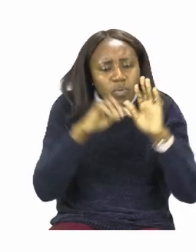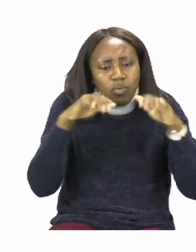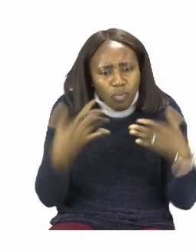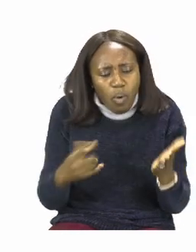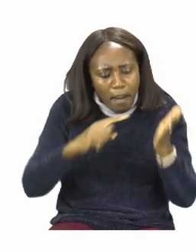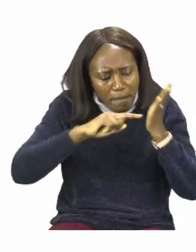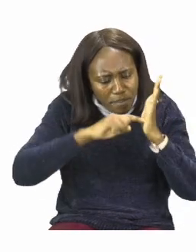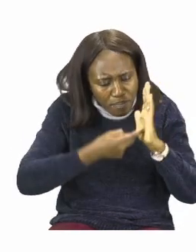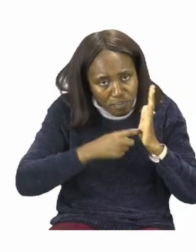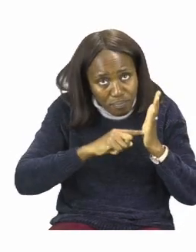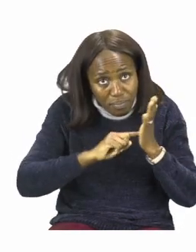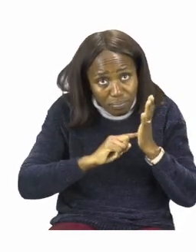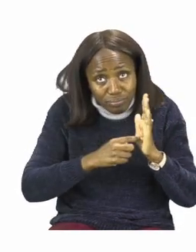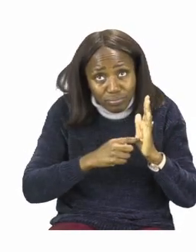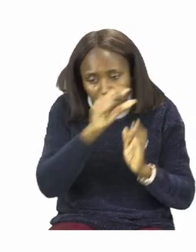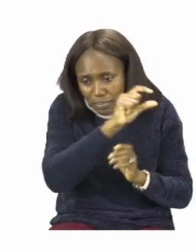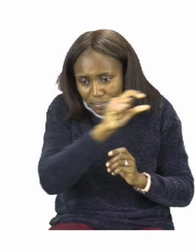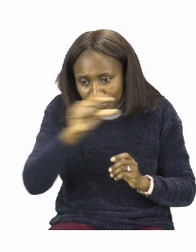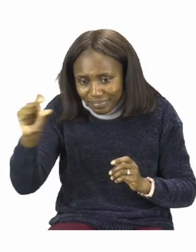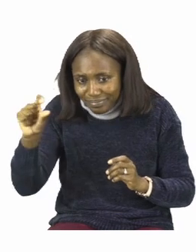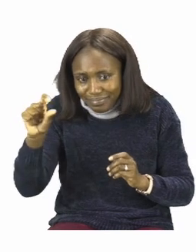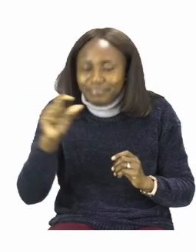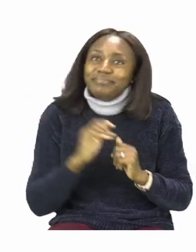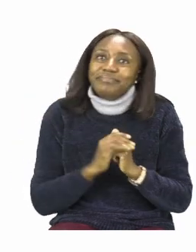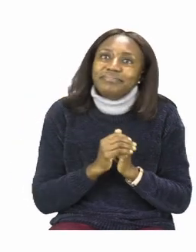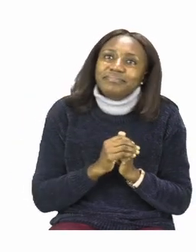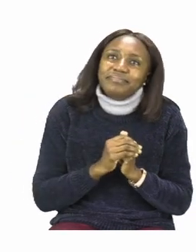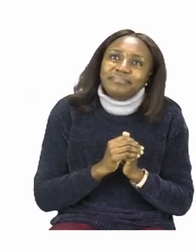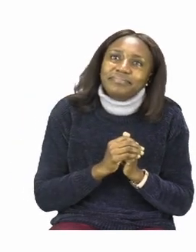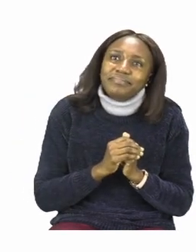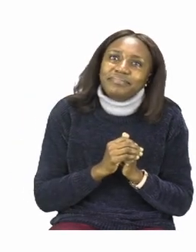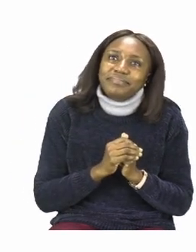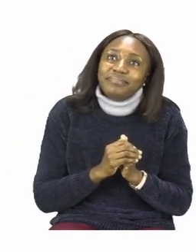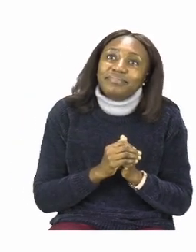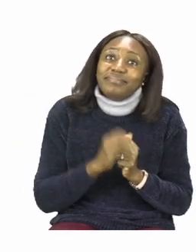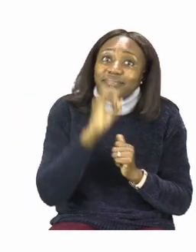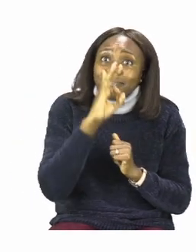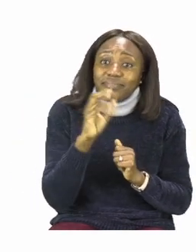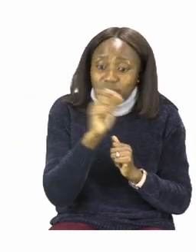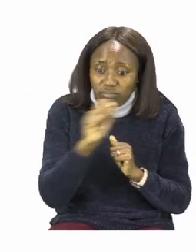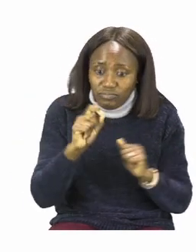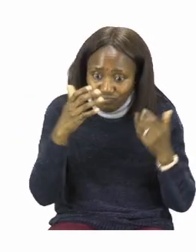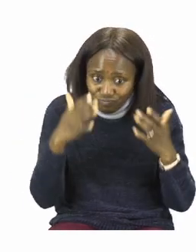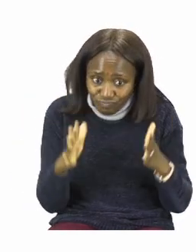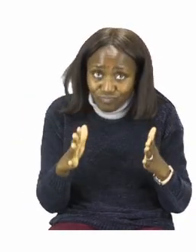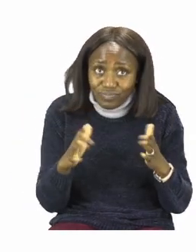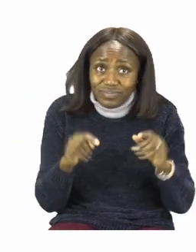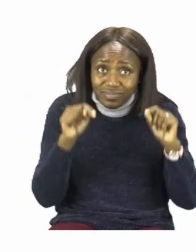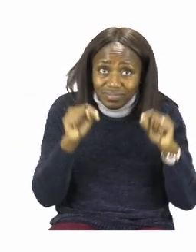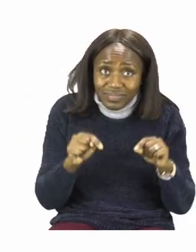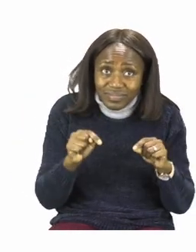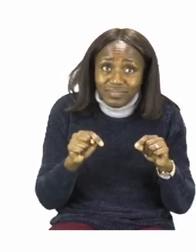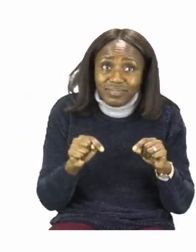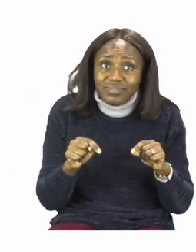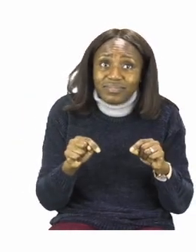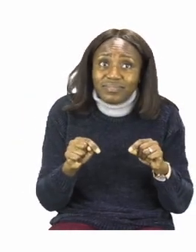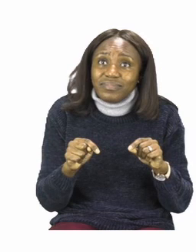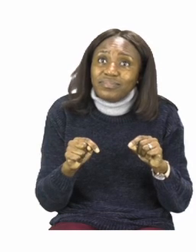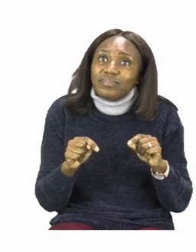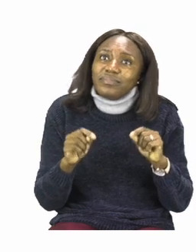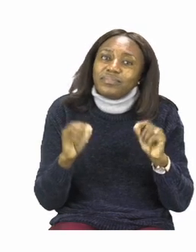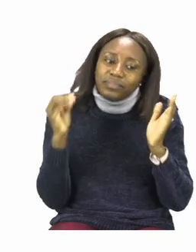or a full stop. So if you are done checking, it's now up to you to use